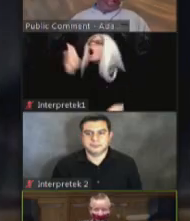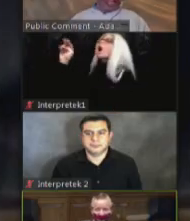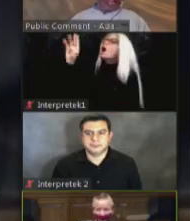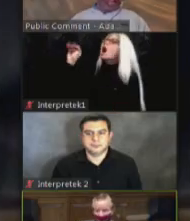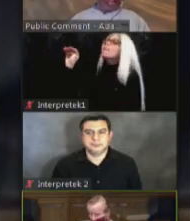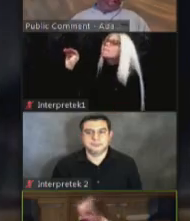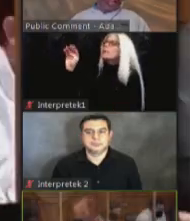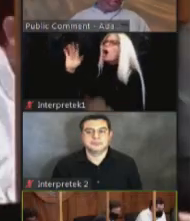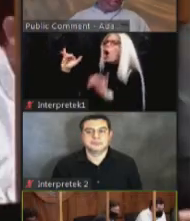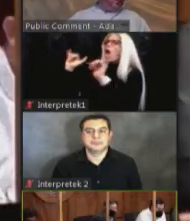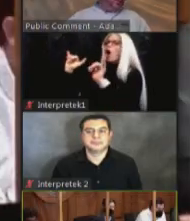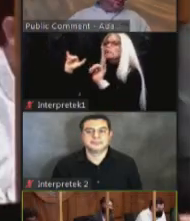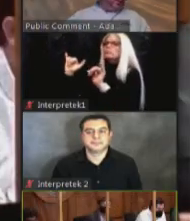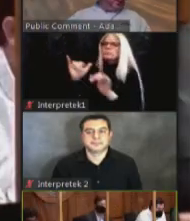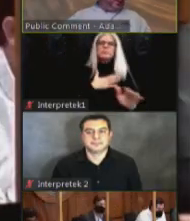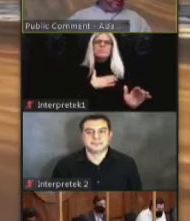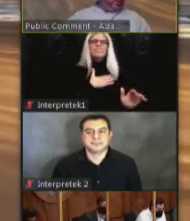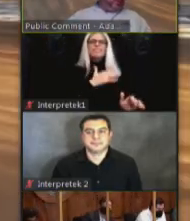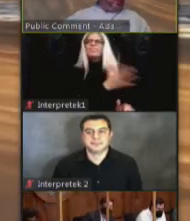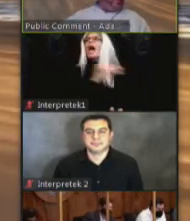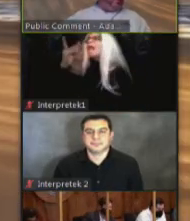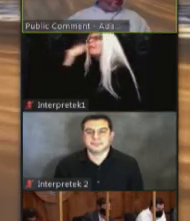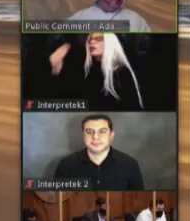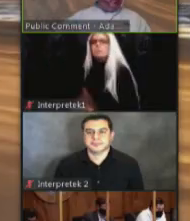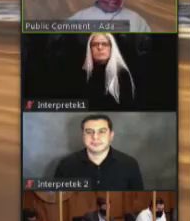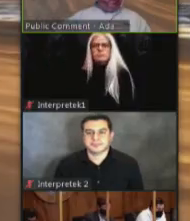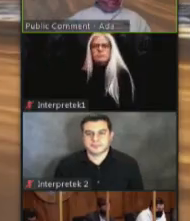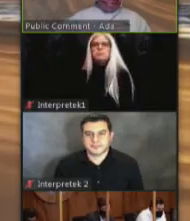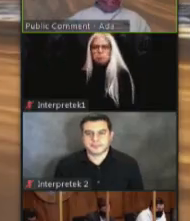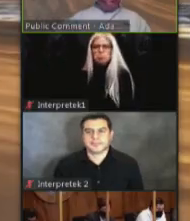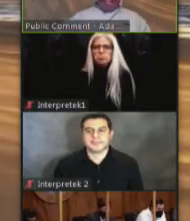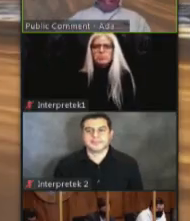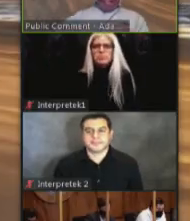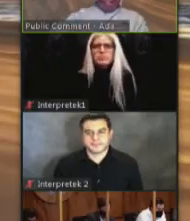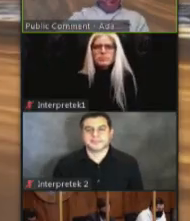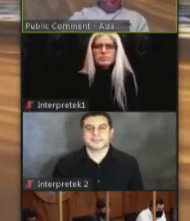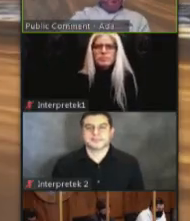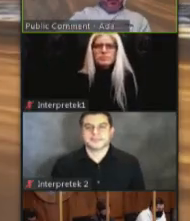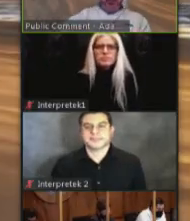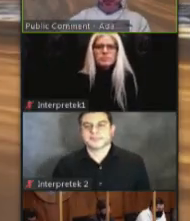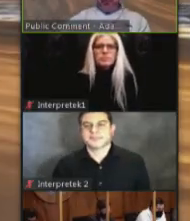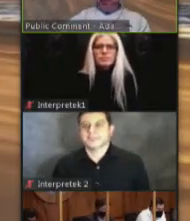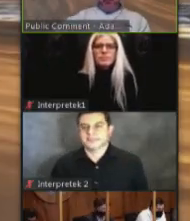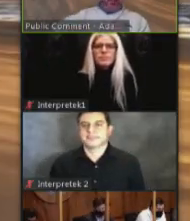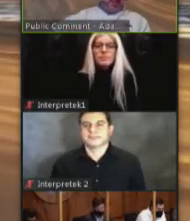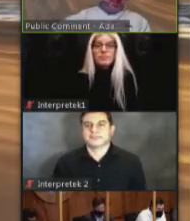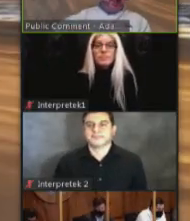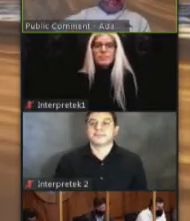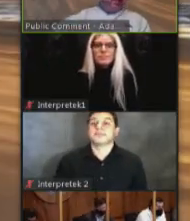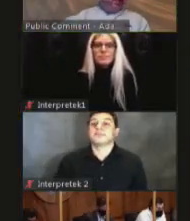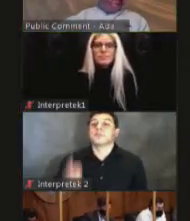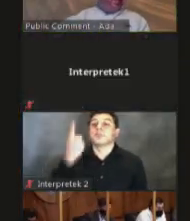in for this item? Yes, Mr. Mayor, we have one caller, Mr. Nathan Scott. You have 3